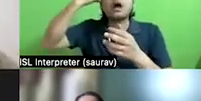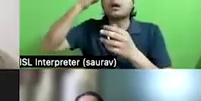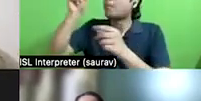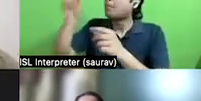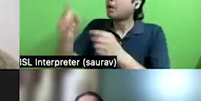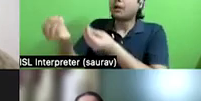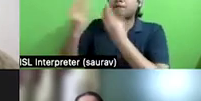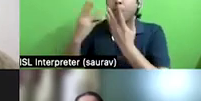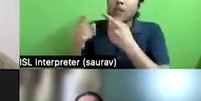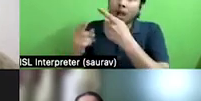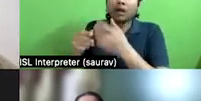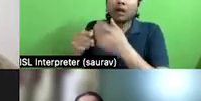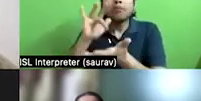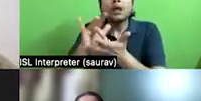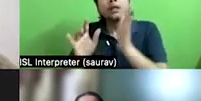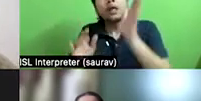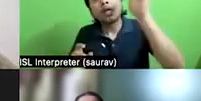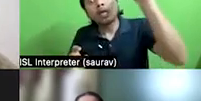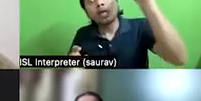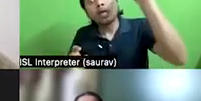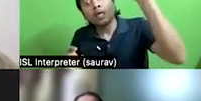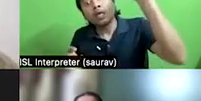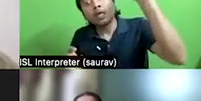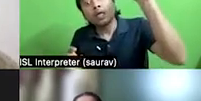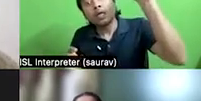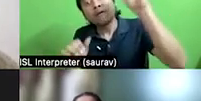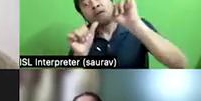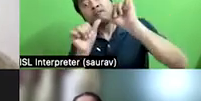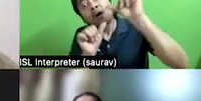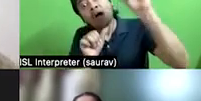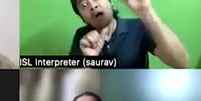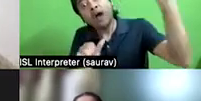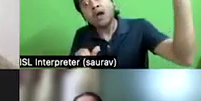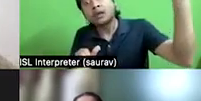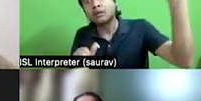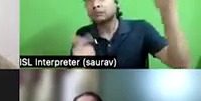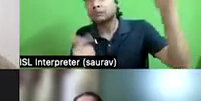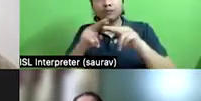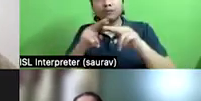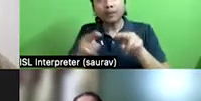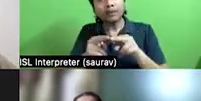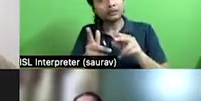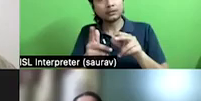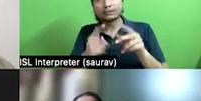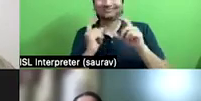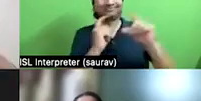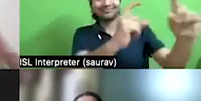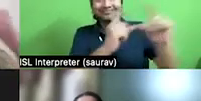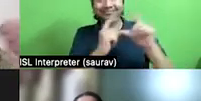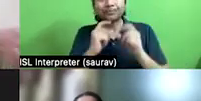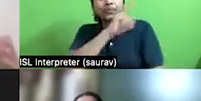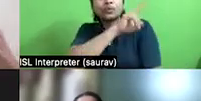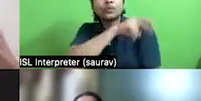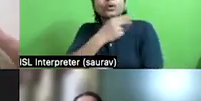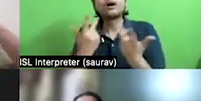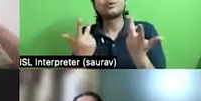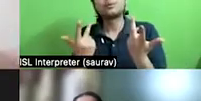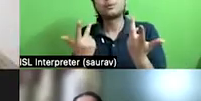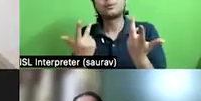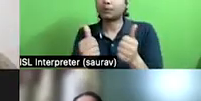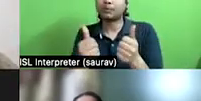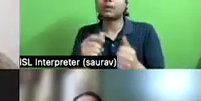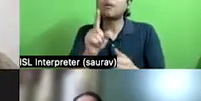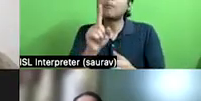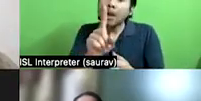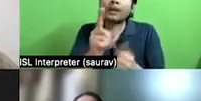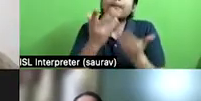So therefore, for the family, the problem is it's a very long distance to travel to the hospital. They still are, let's say, determined, yes,